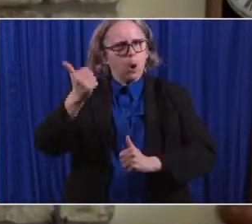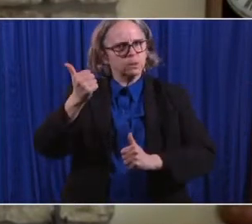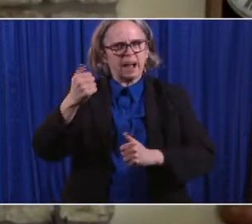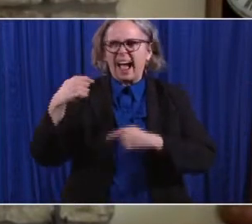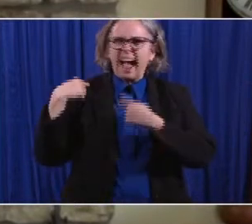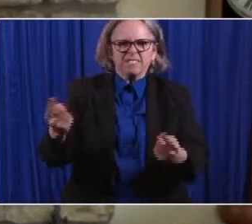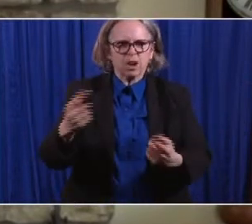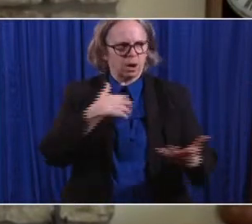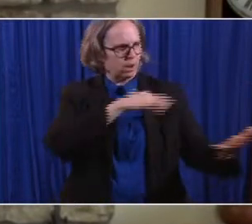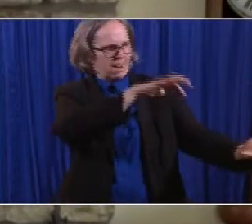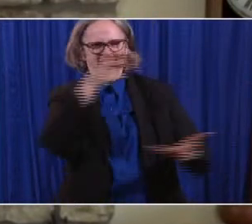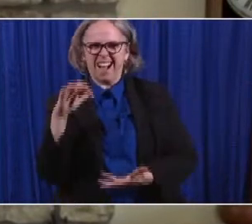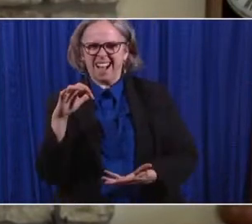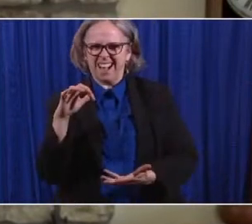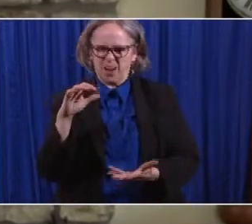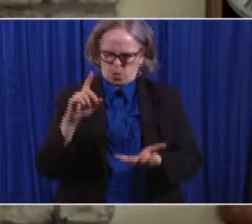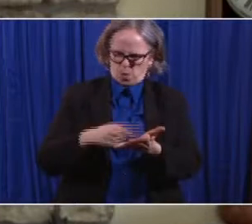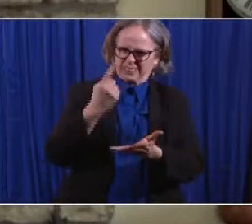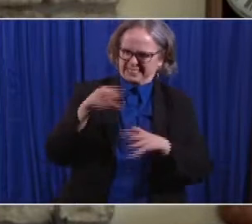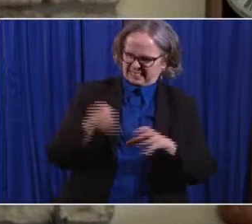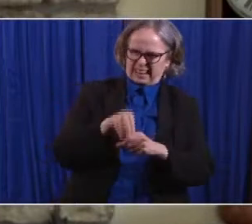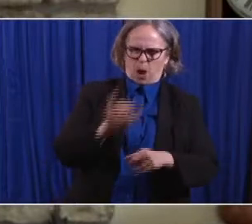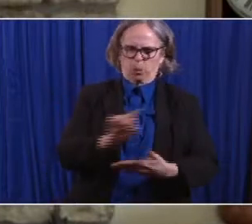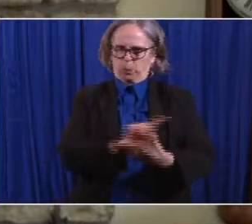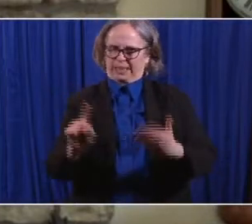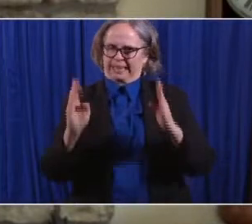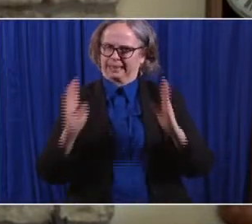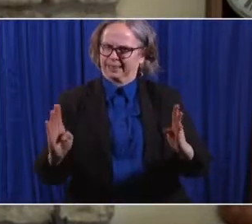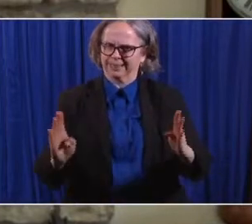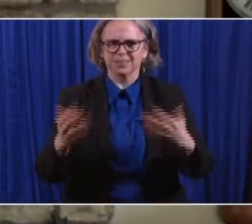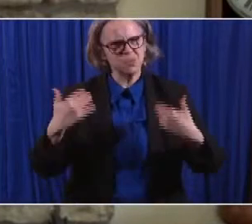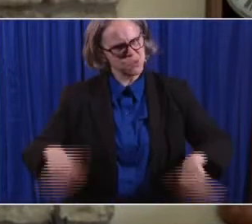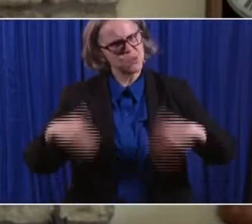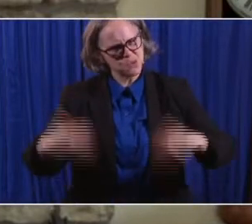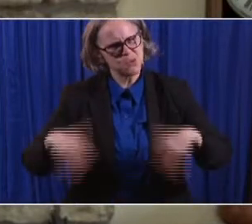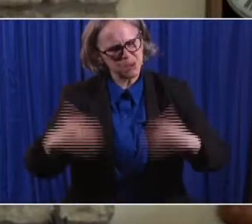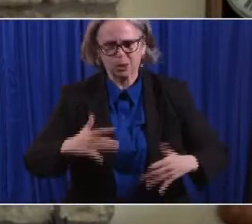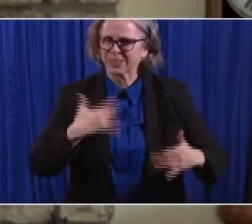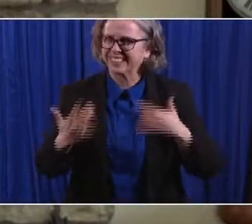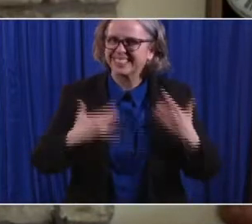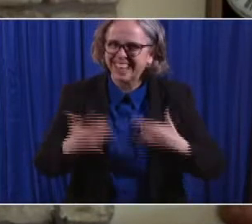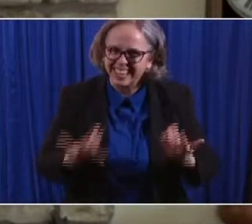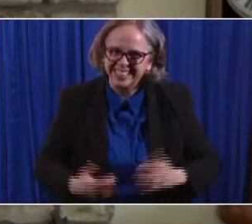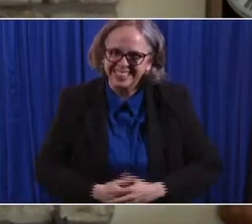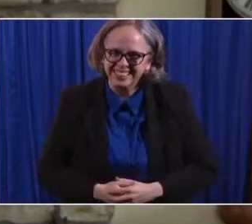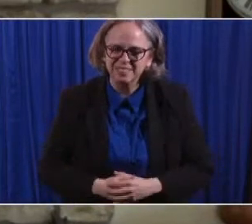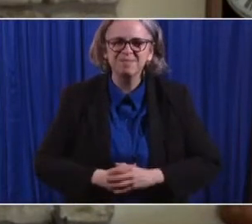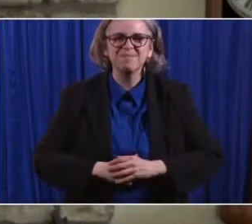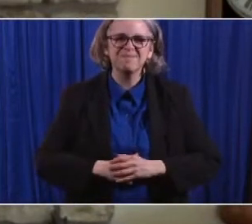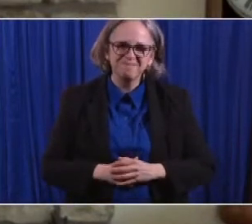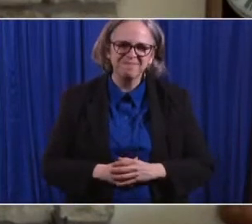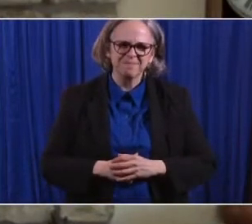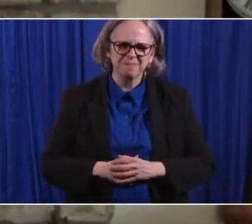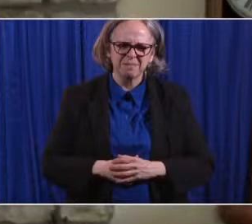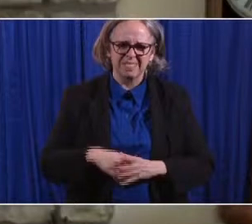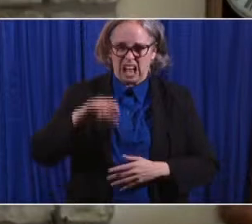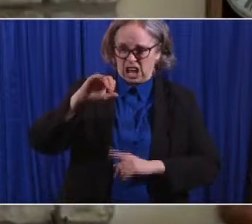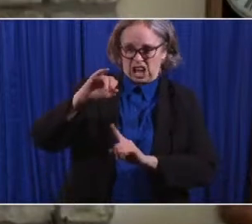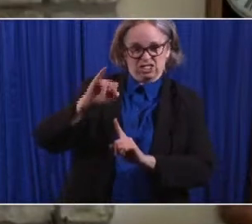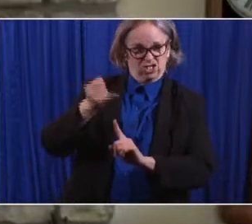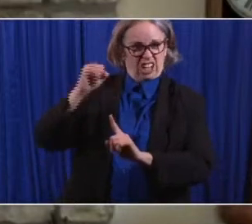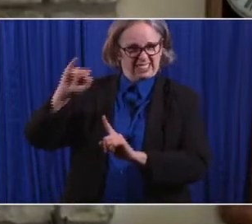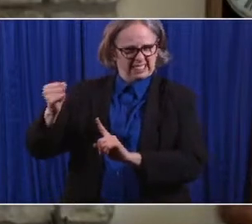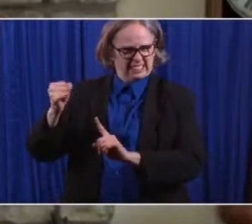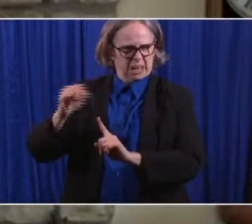received in any other week. We're very excited about this. The Johnson & Johnson, we are sending the Johnson